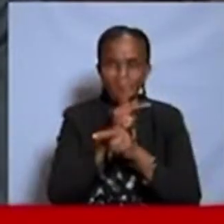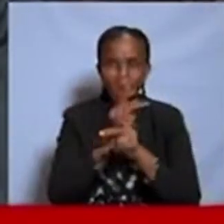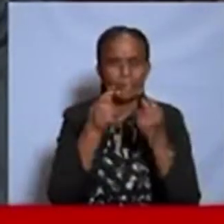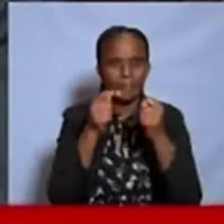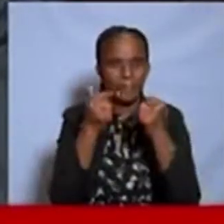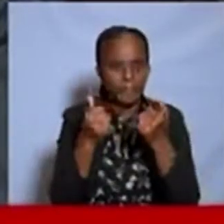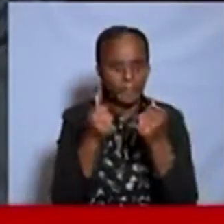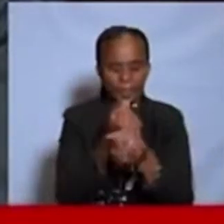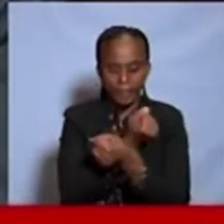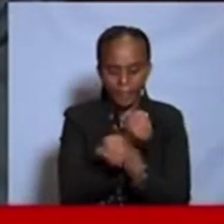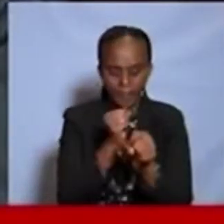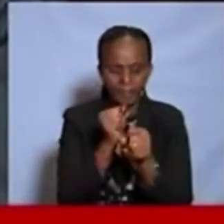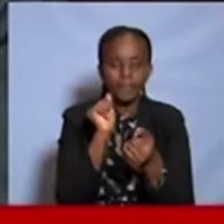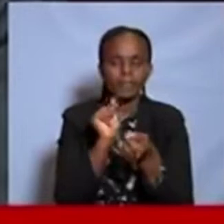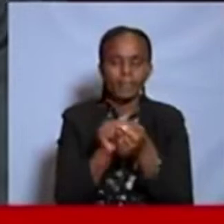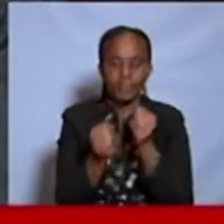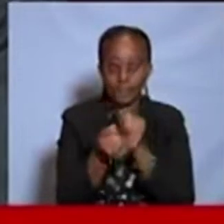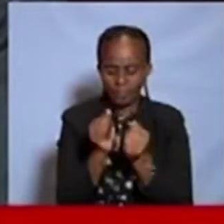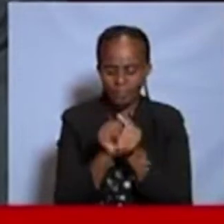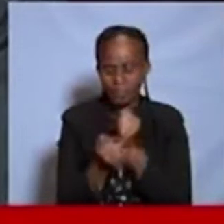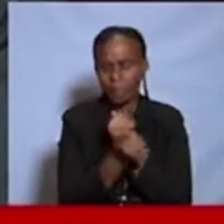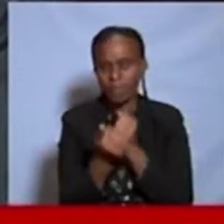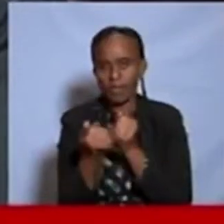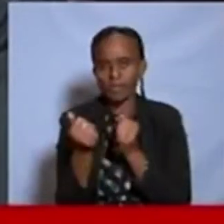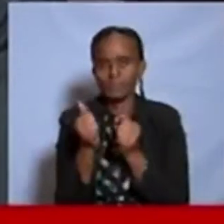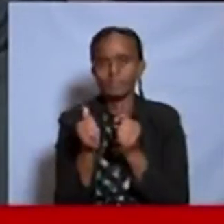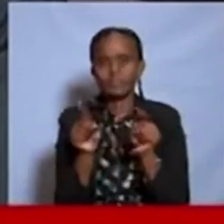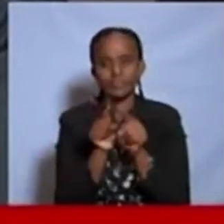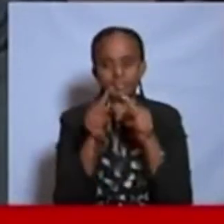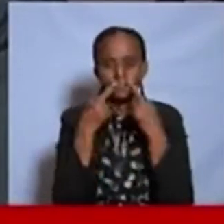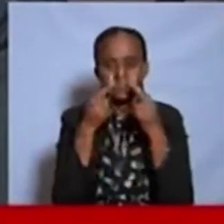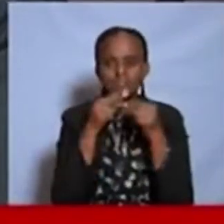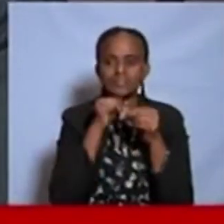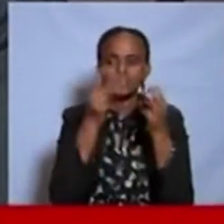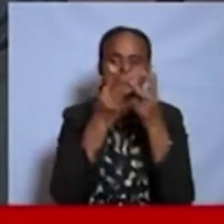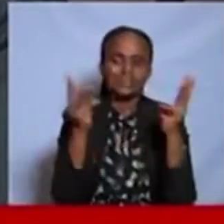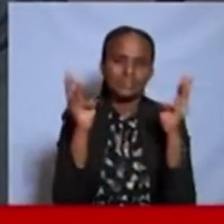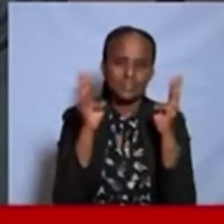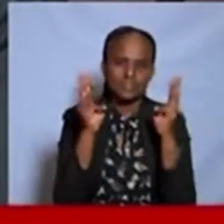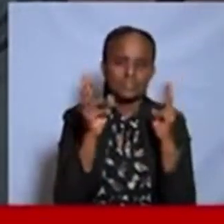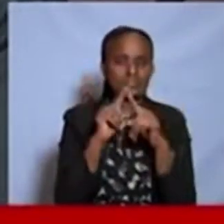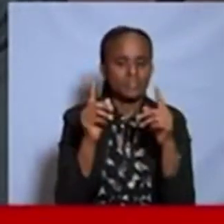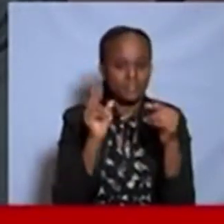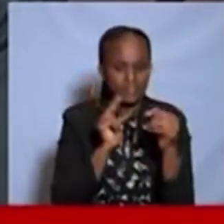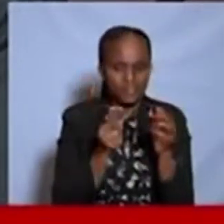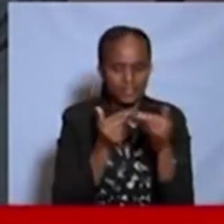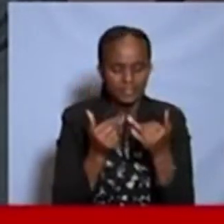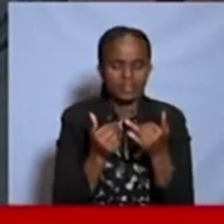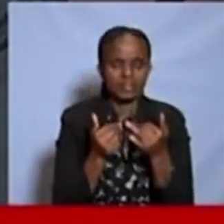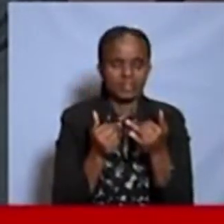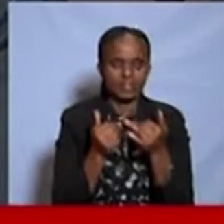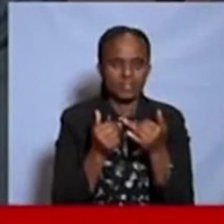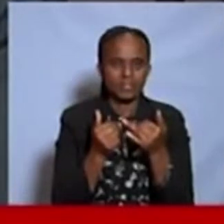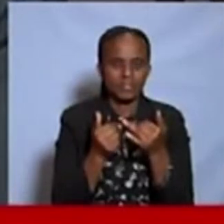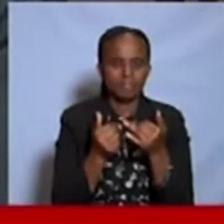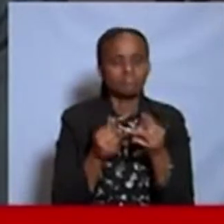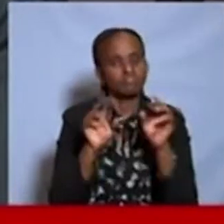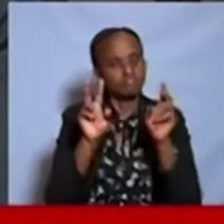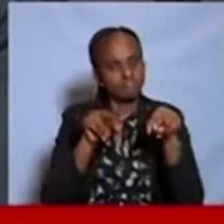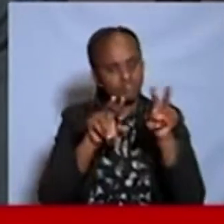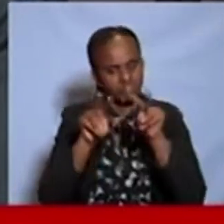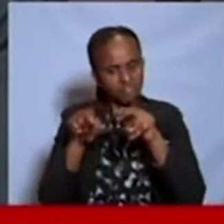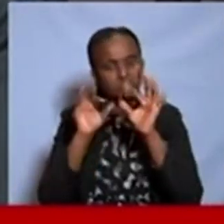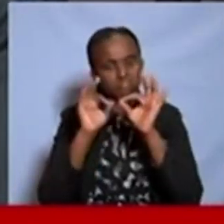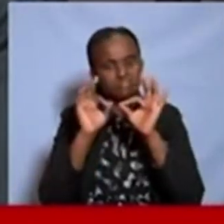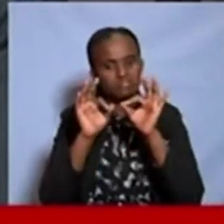to avert also other causes as a result of not fencing it. But otherwise, it is well observed,